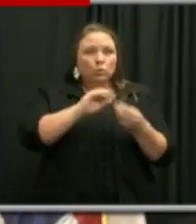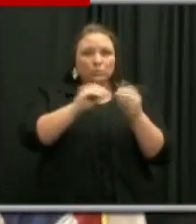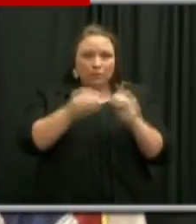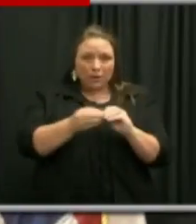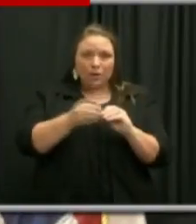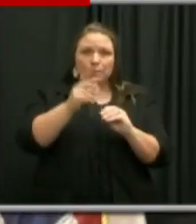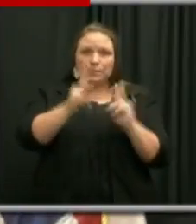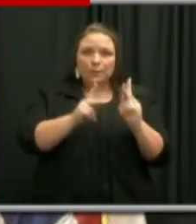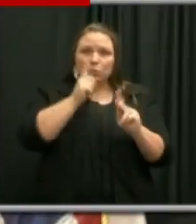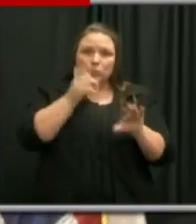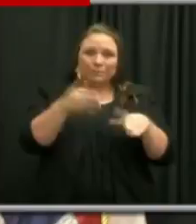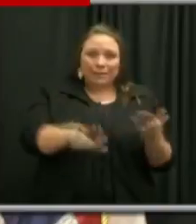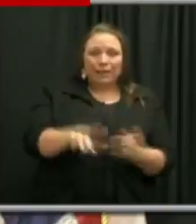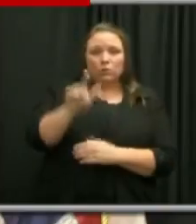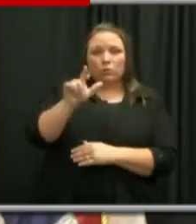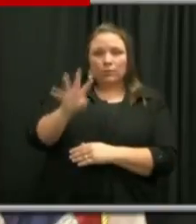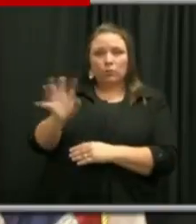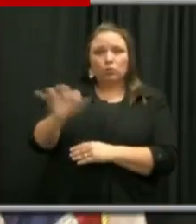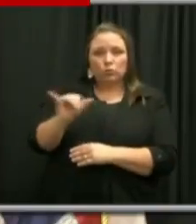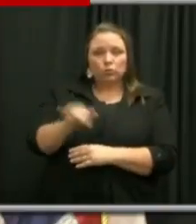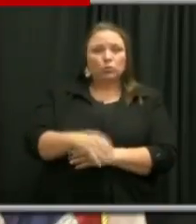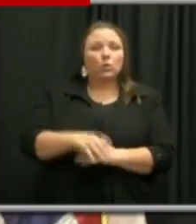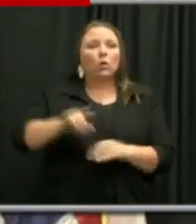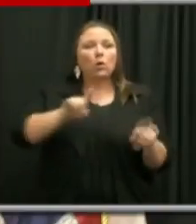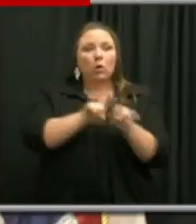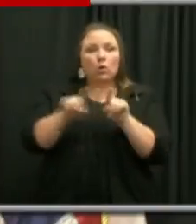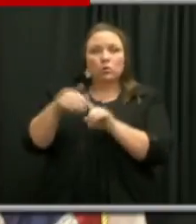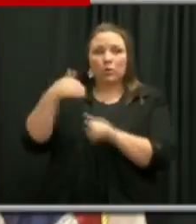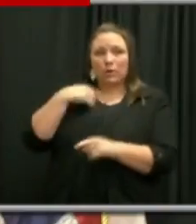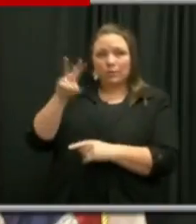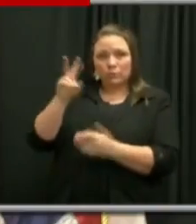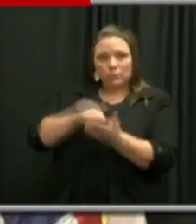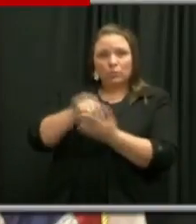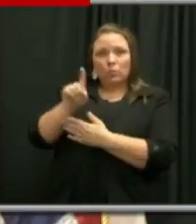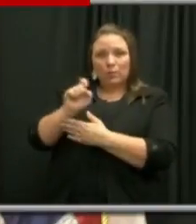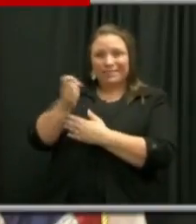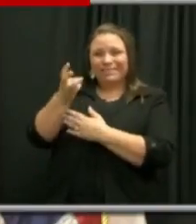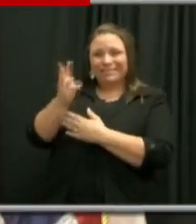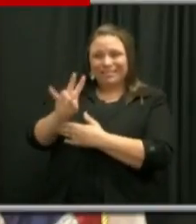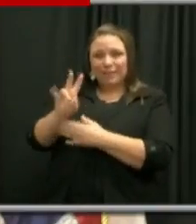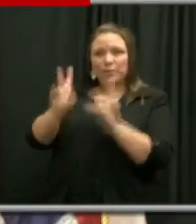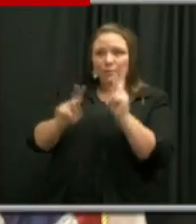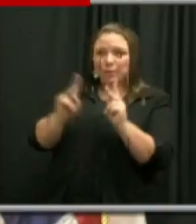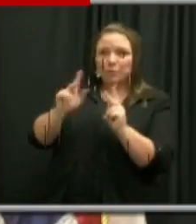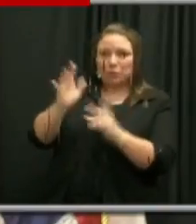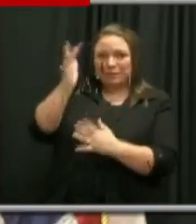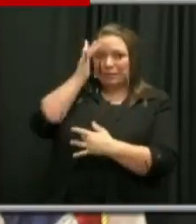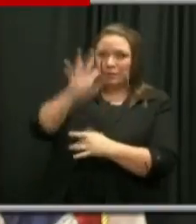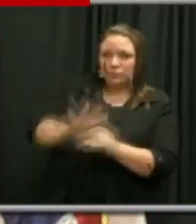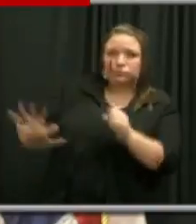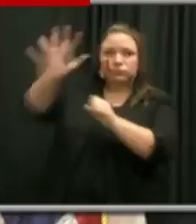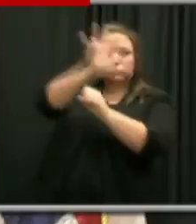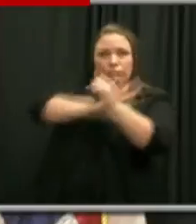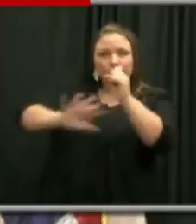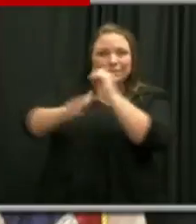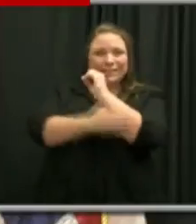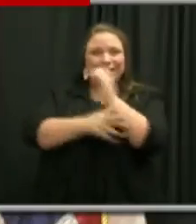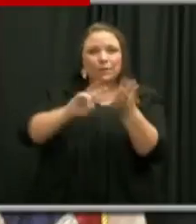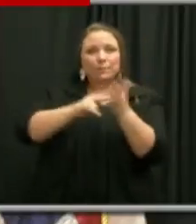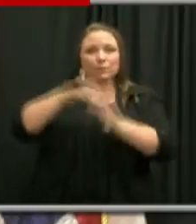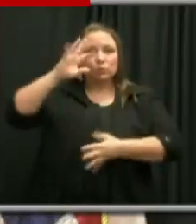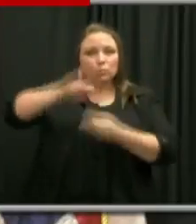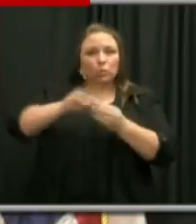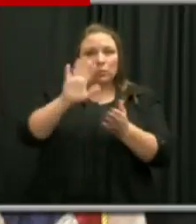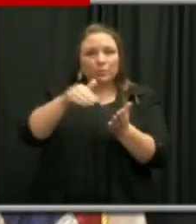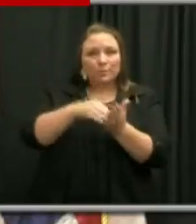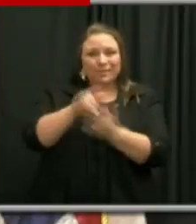24. There are an additional 2,167 cases in the surrounding counties, bringing the total in our region